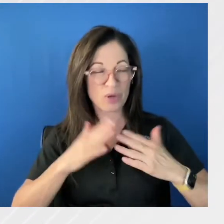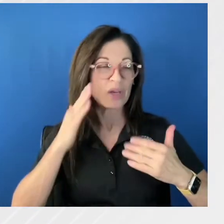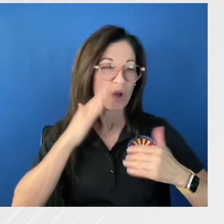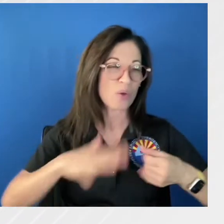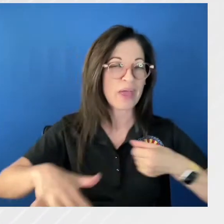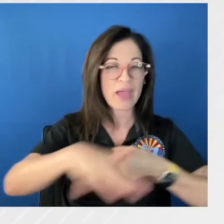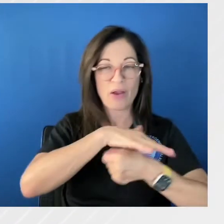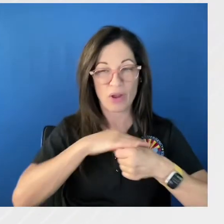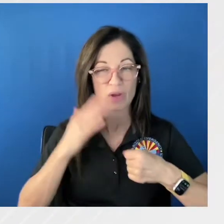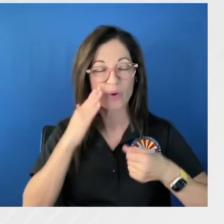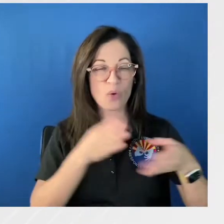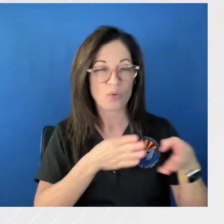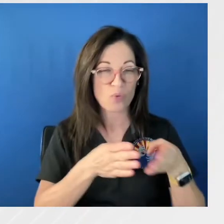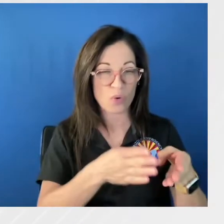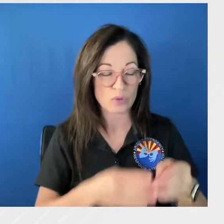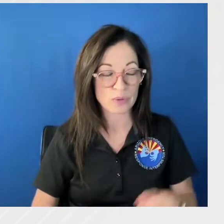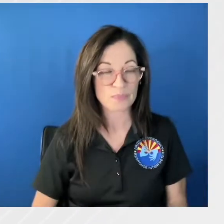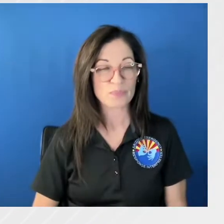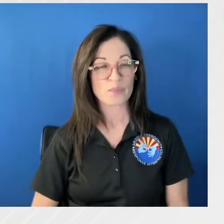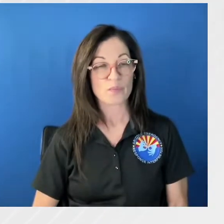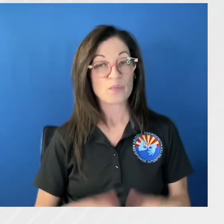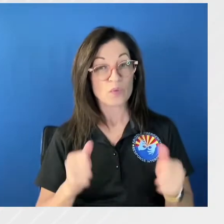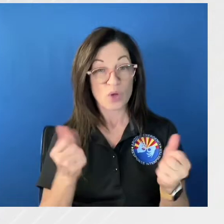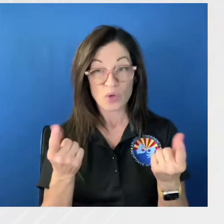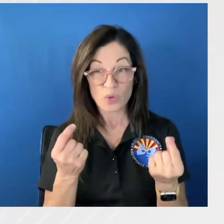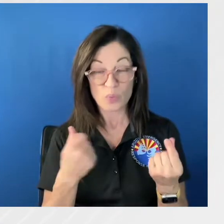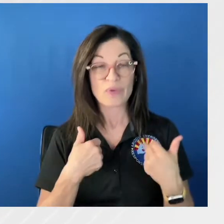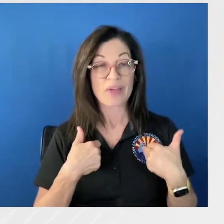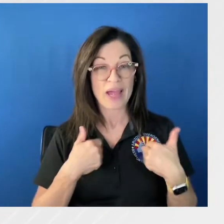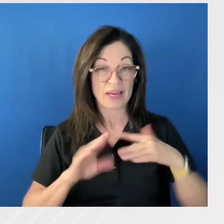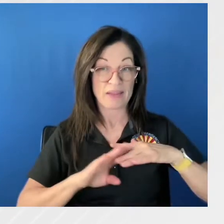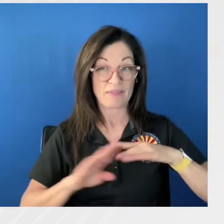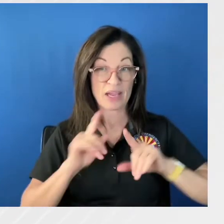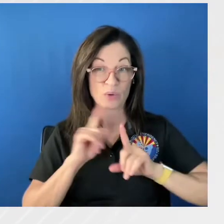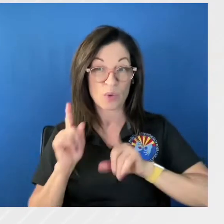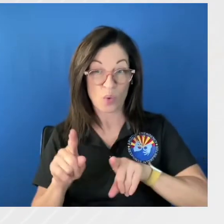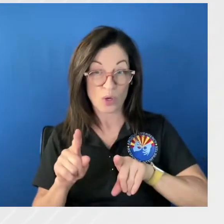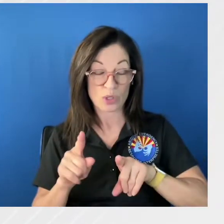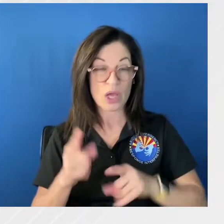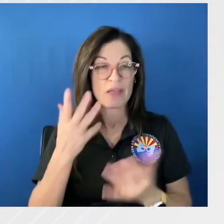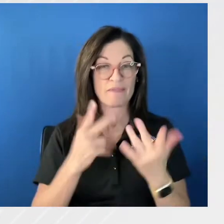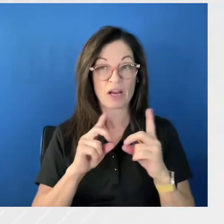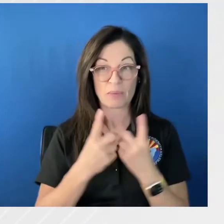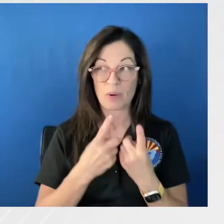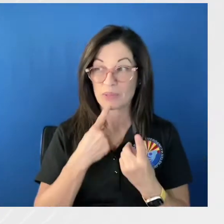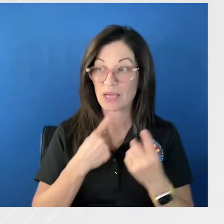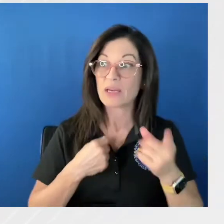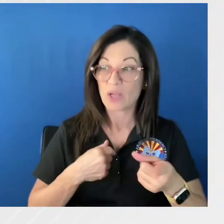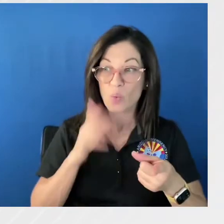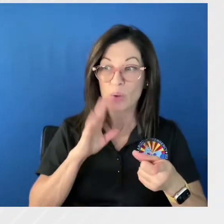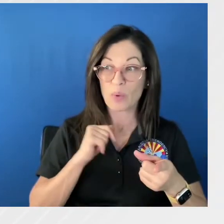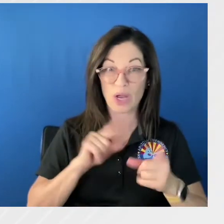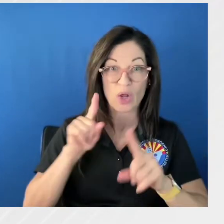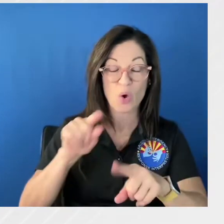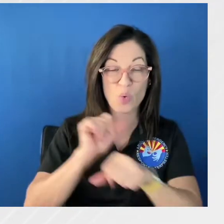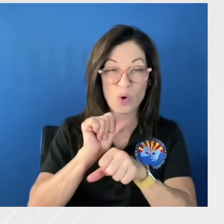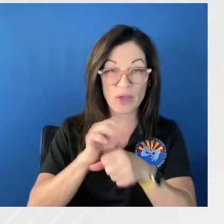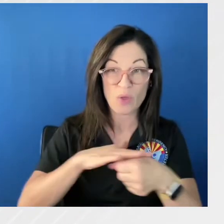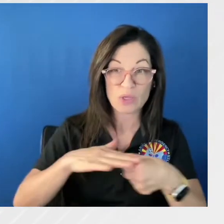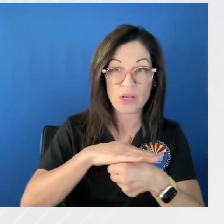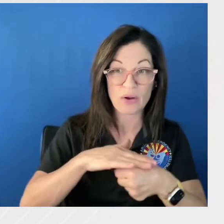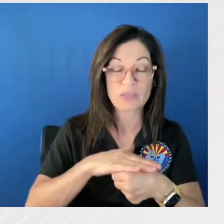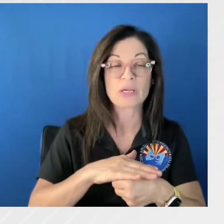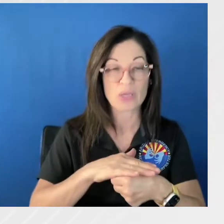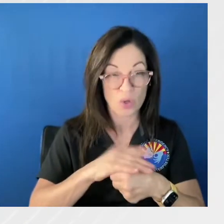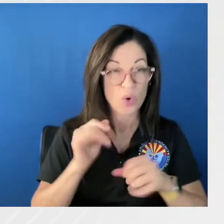were trying to do is we had evacuation orders that the fire department said, hey, we're going to be in these areas. We would evacuate,